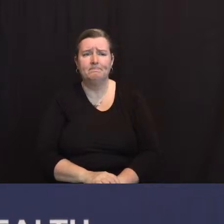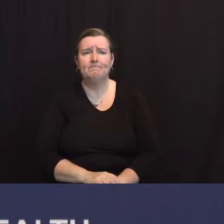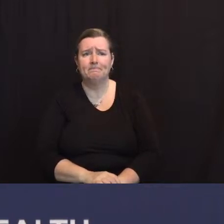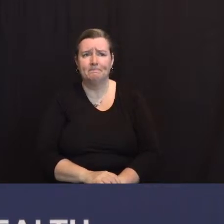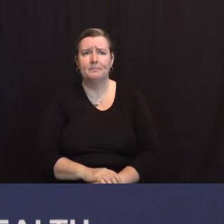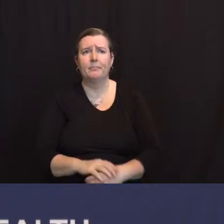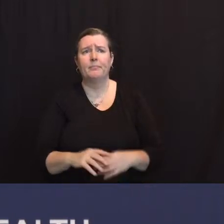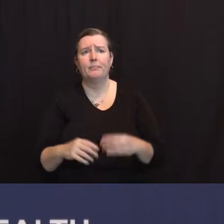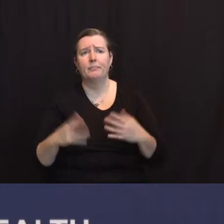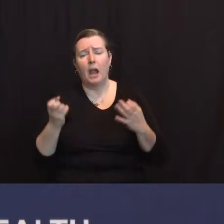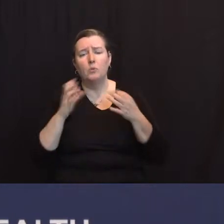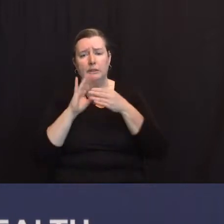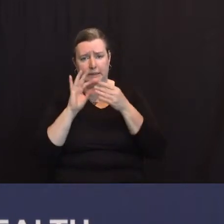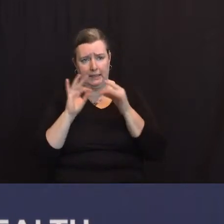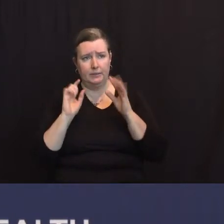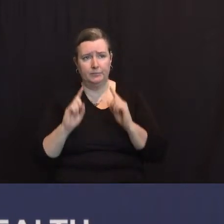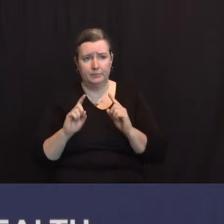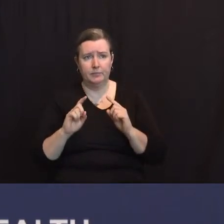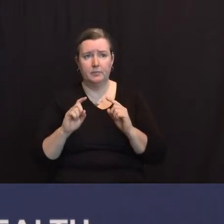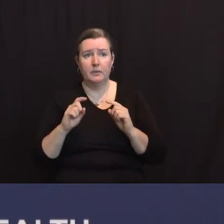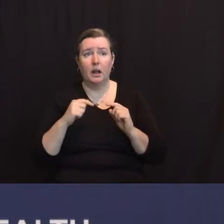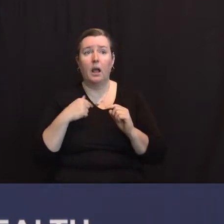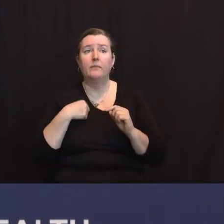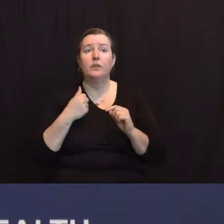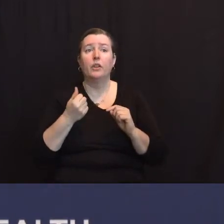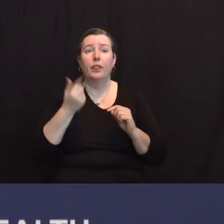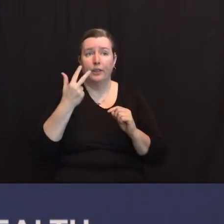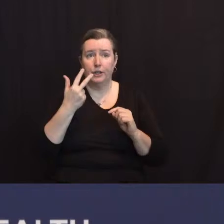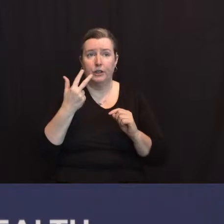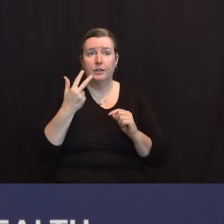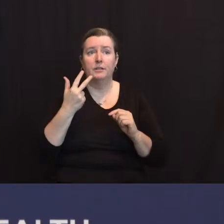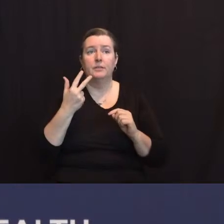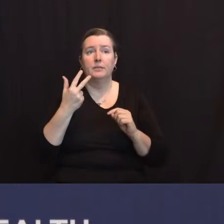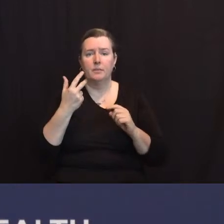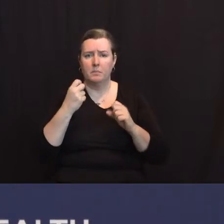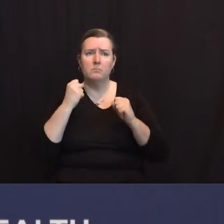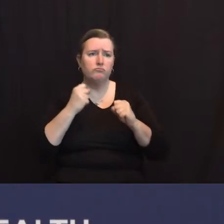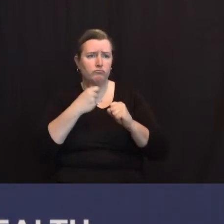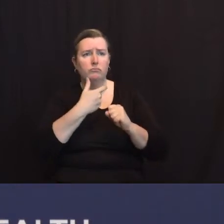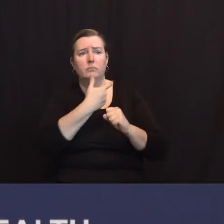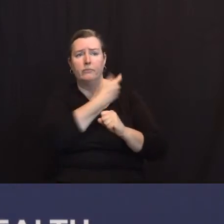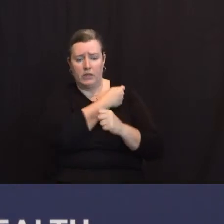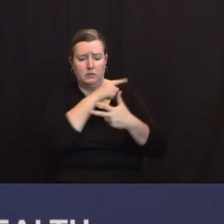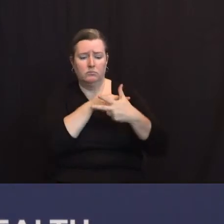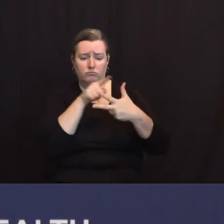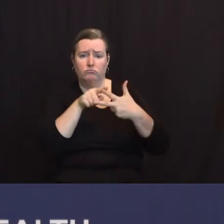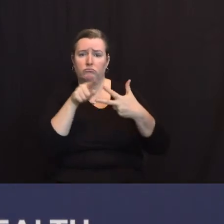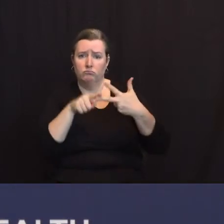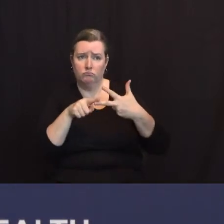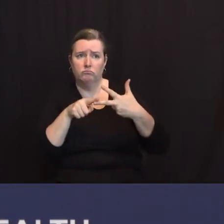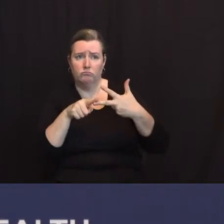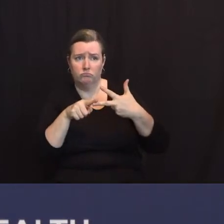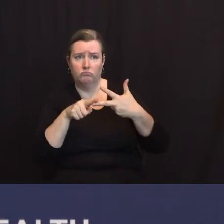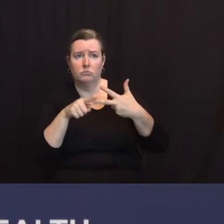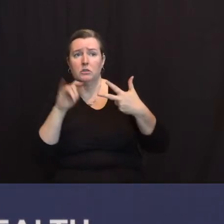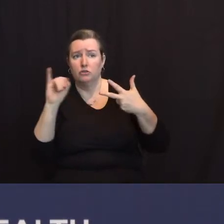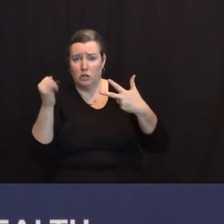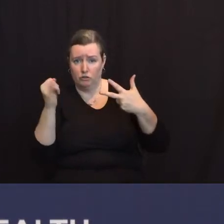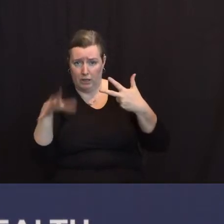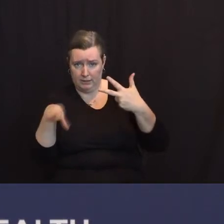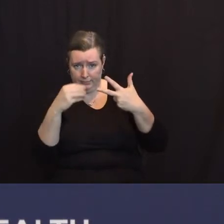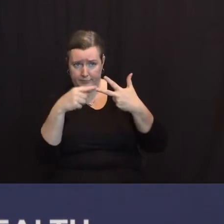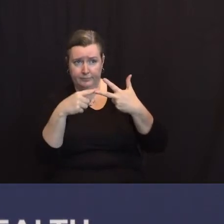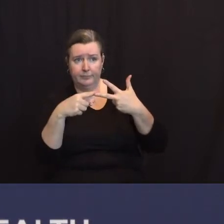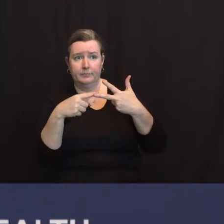We have 3 potent vaccines here. There's just no other way around this. Johnson & Johnson added to Pfizer